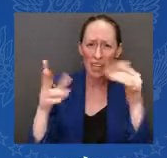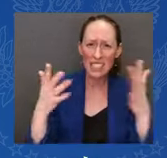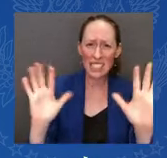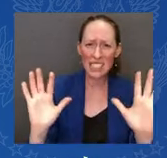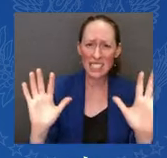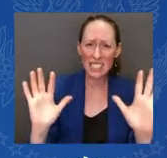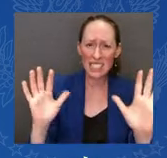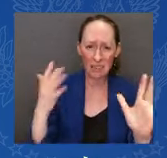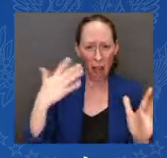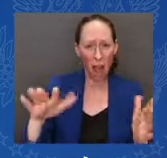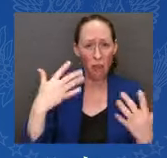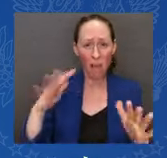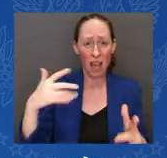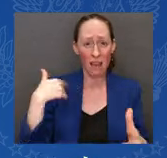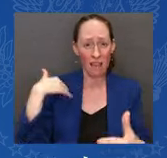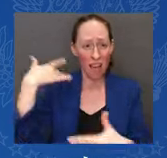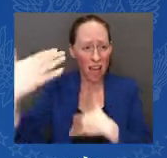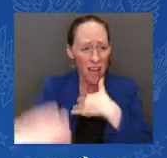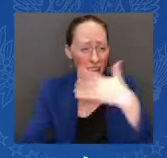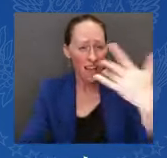with that statement from the dissent.